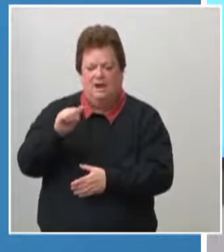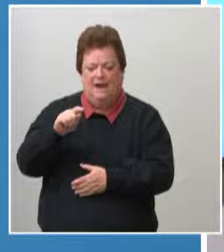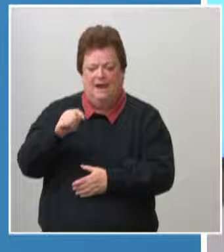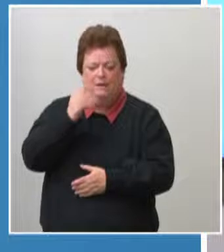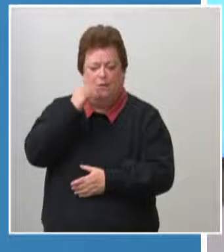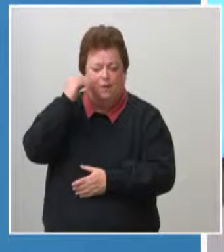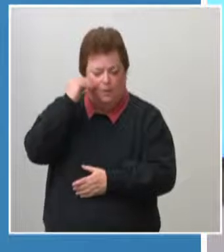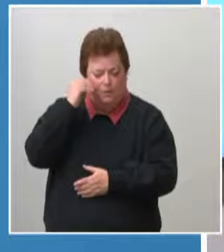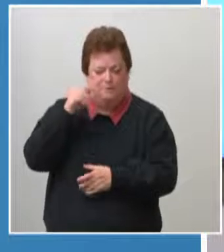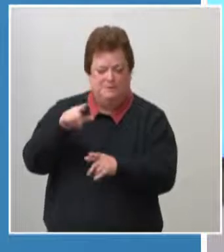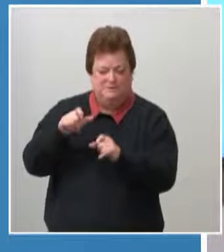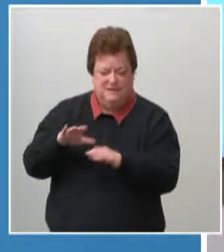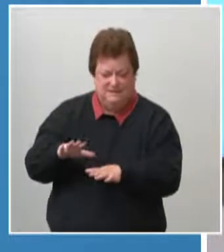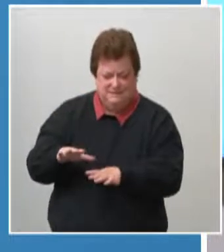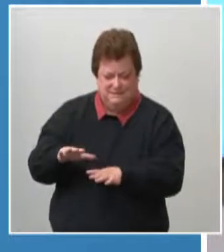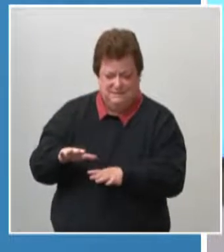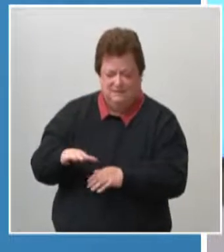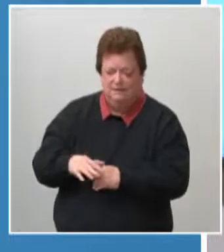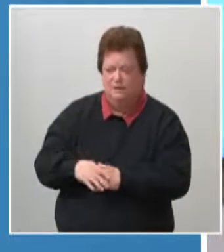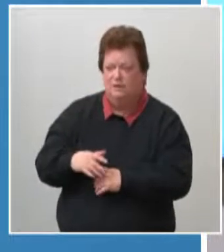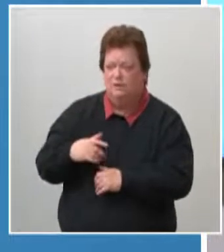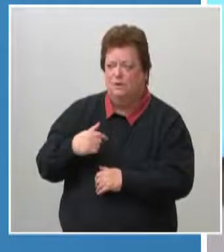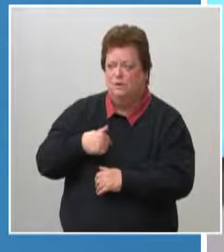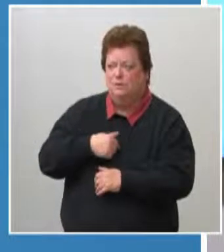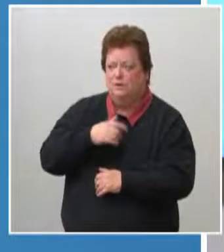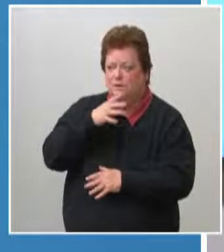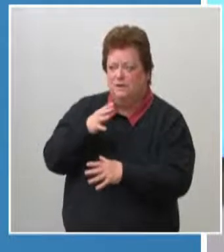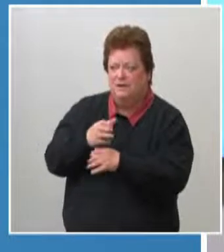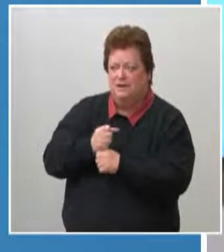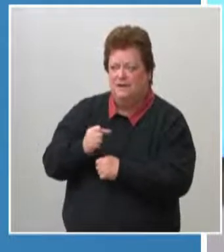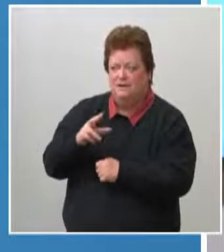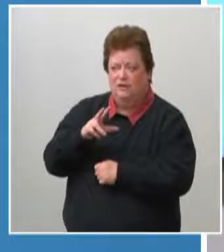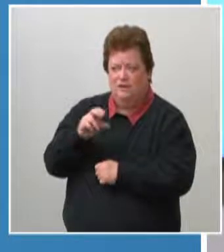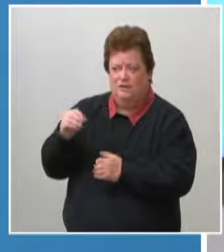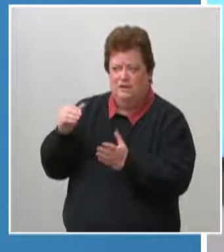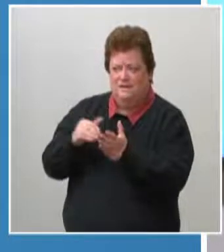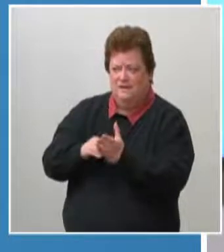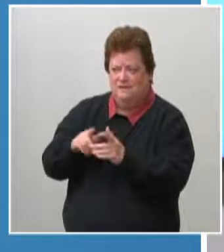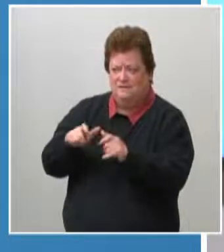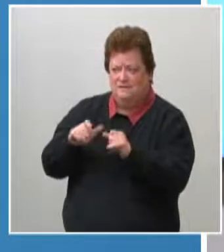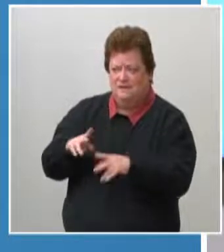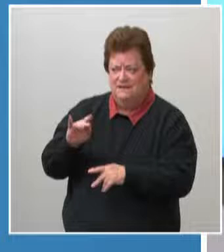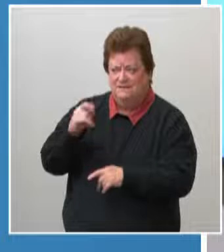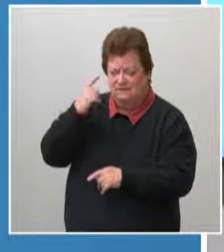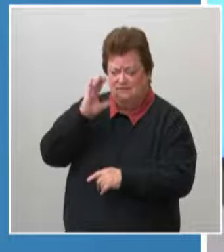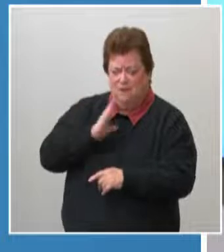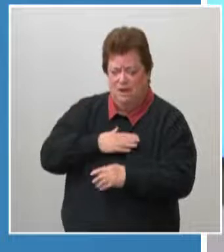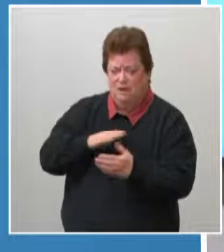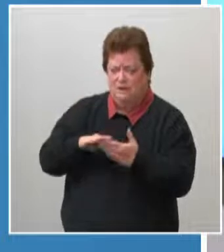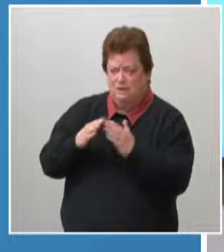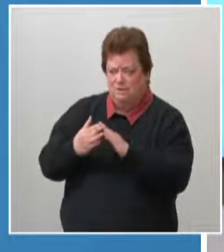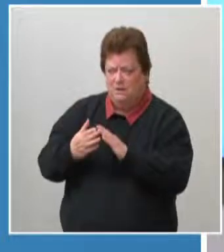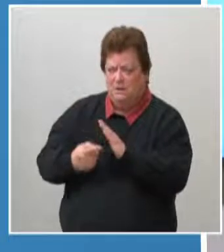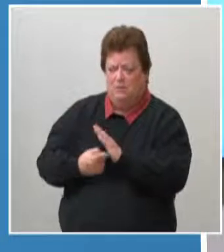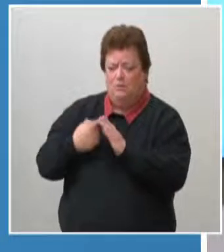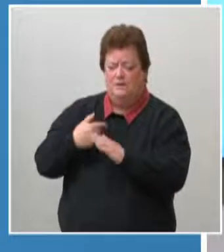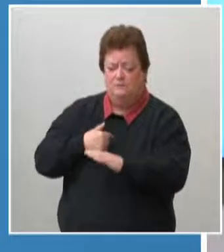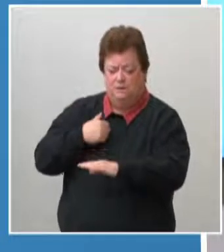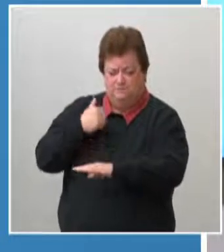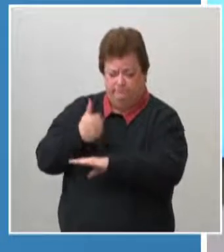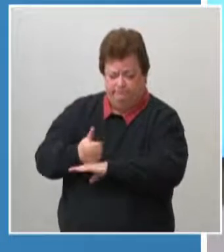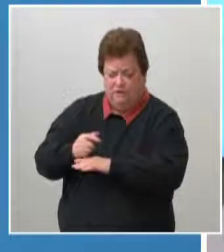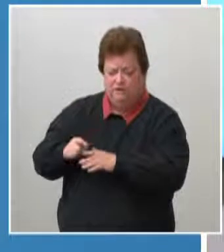testing initiative. We anticipate we'll receive around 30,000 test kits for our community once the program